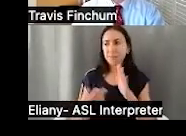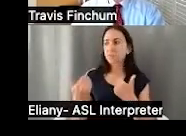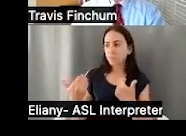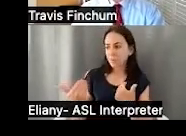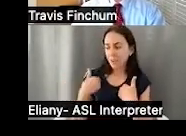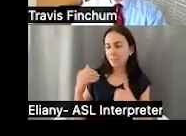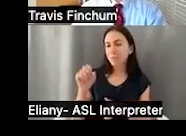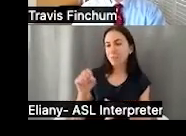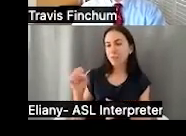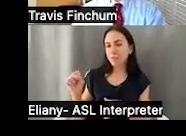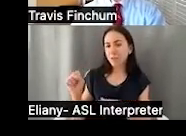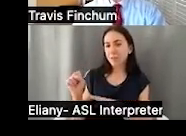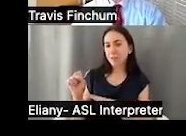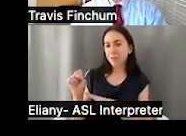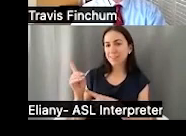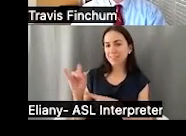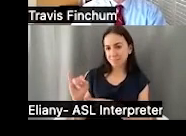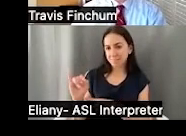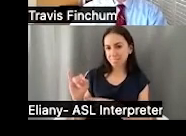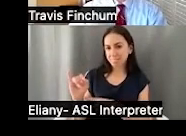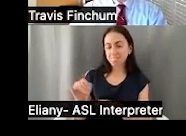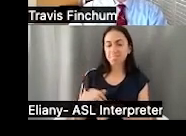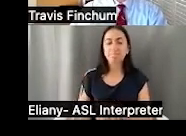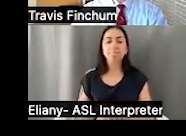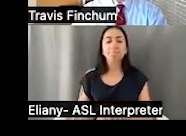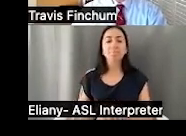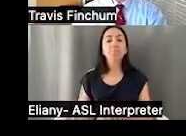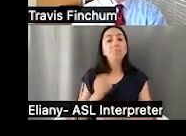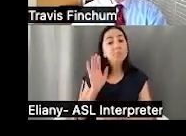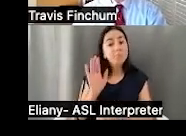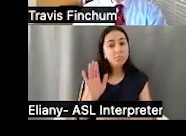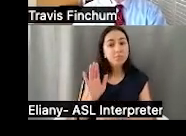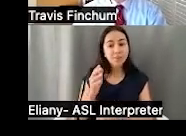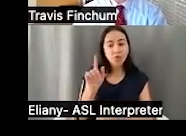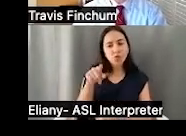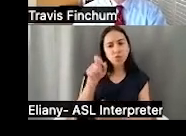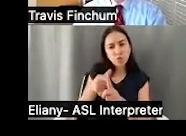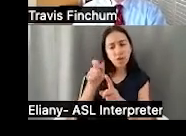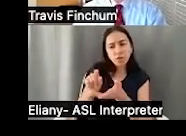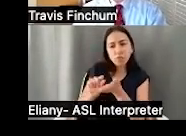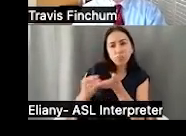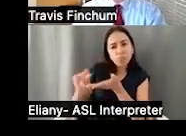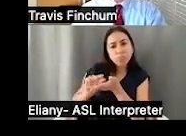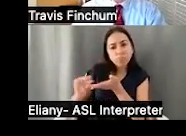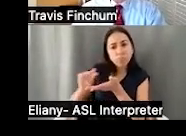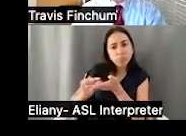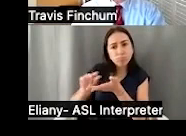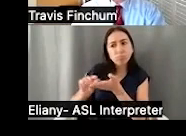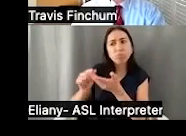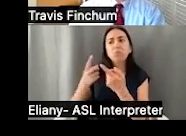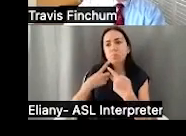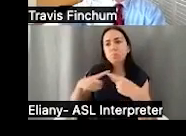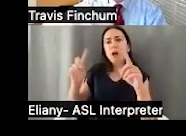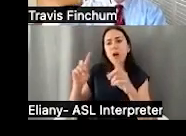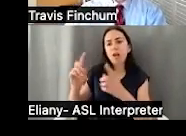early. And that's called disability. But you've got to pay into the system in order to get an SSDI